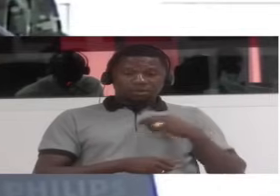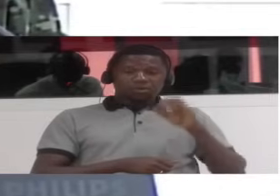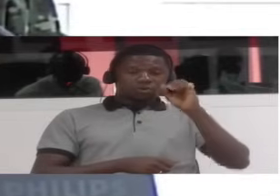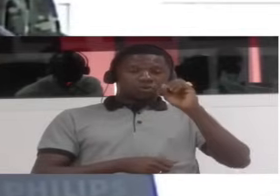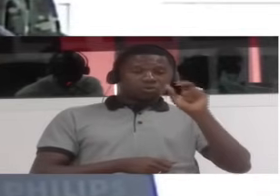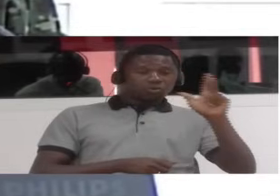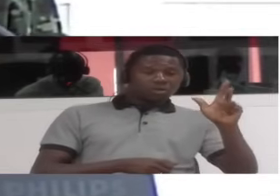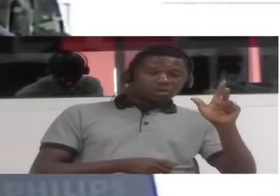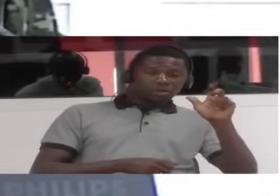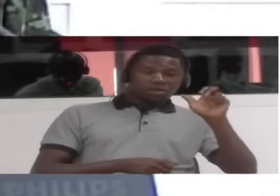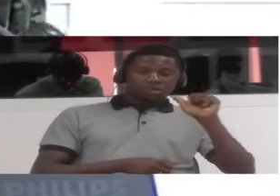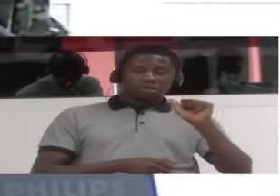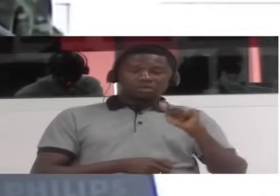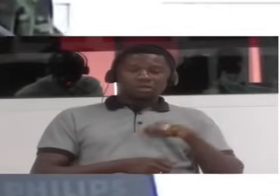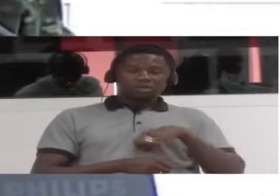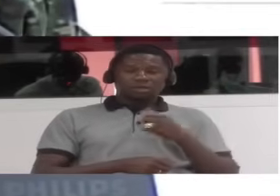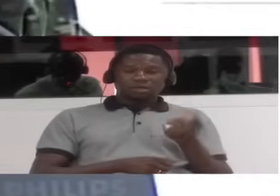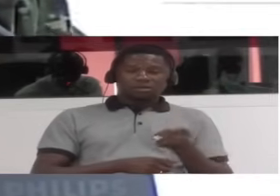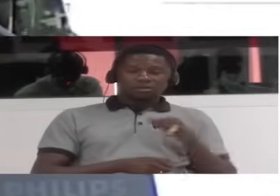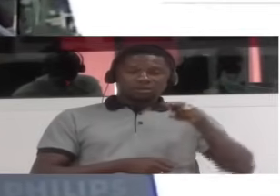and Fansu Nyabali.